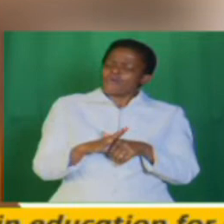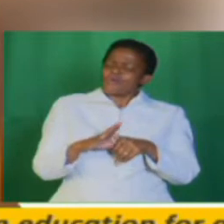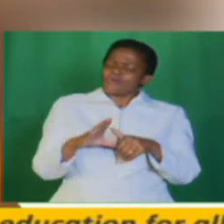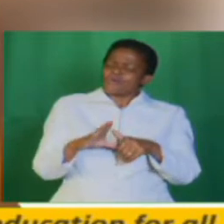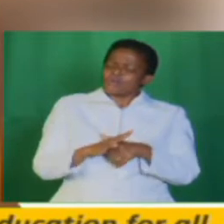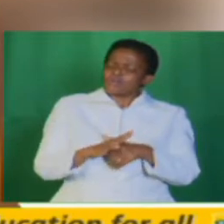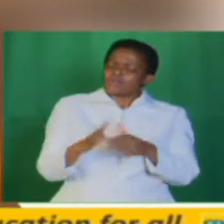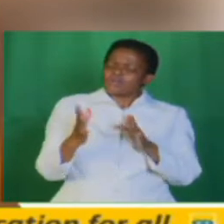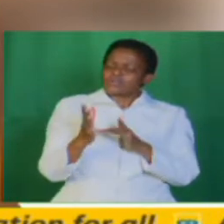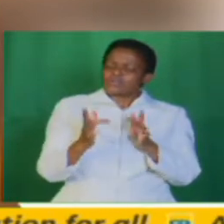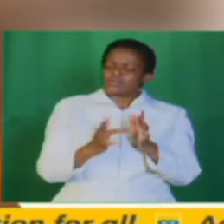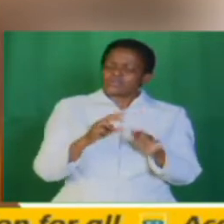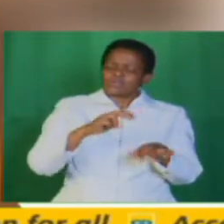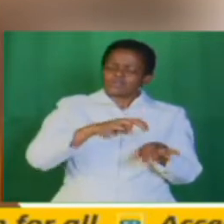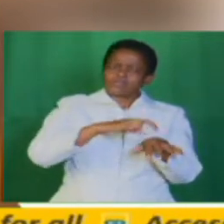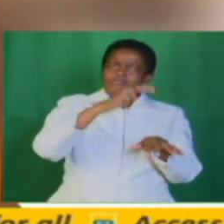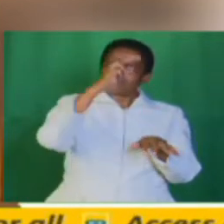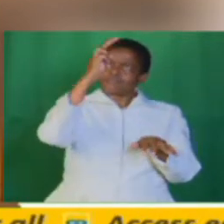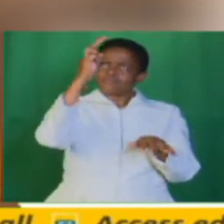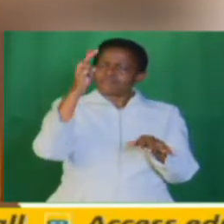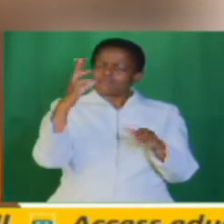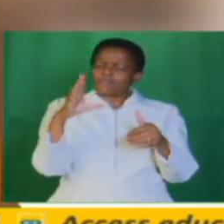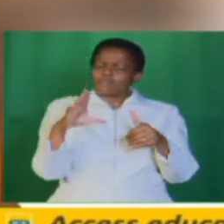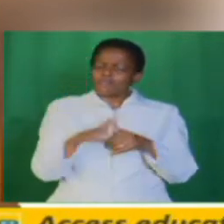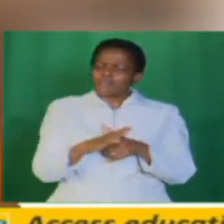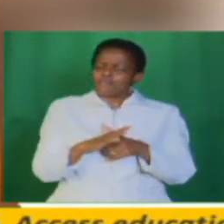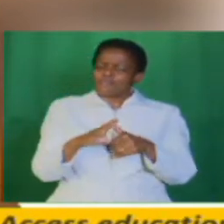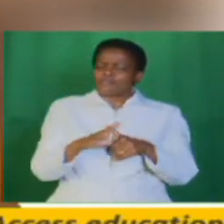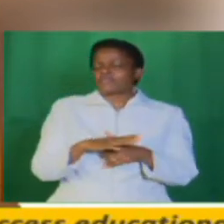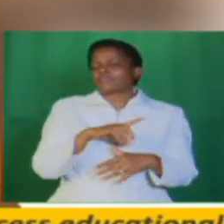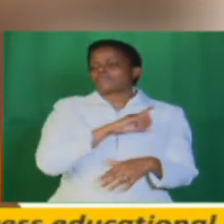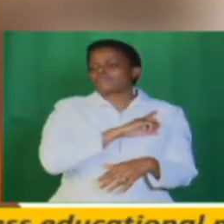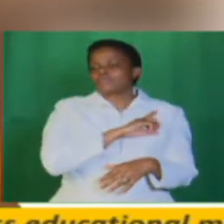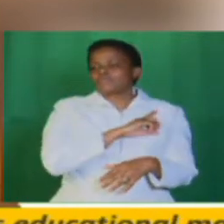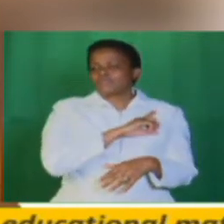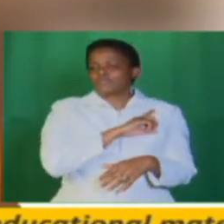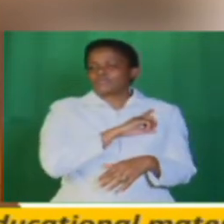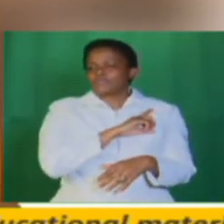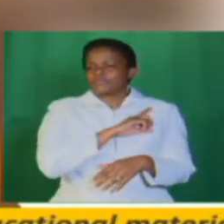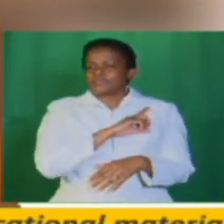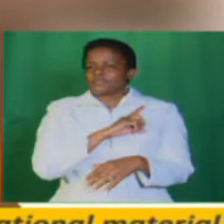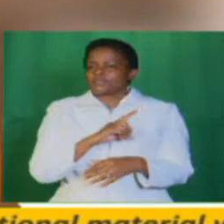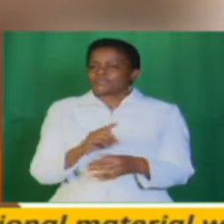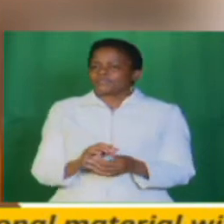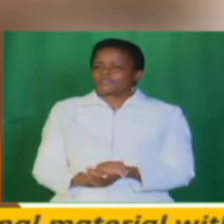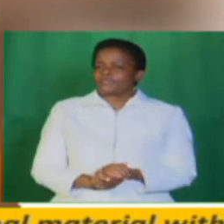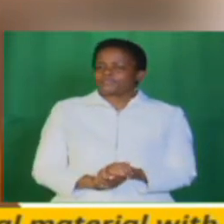the ascension of Jesus Christ.